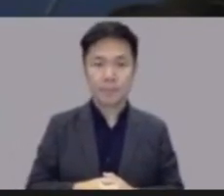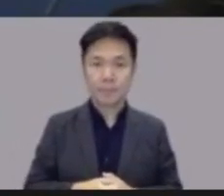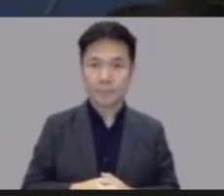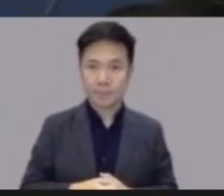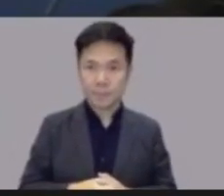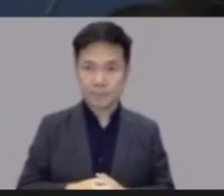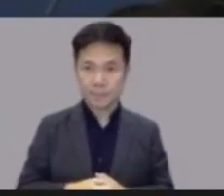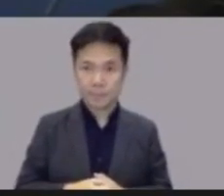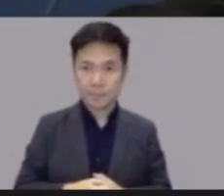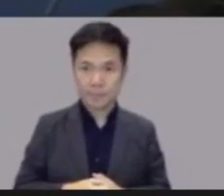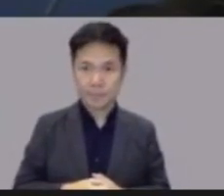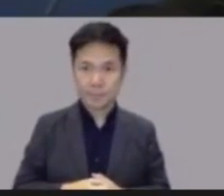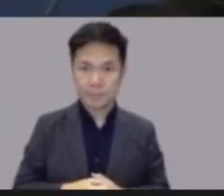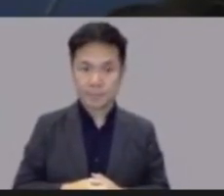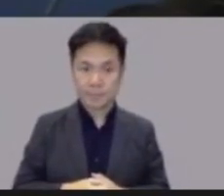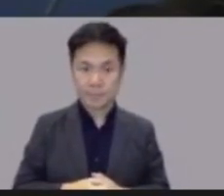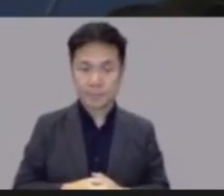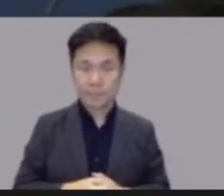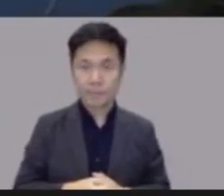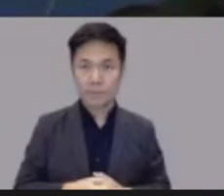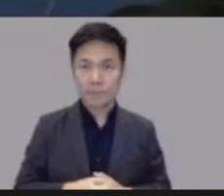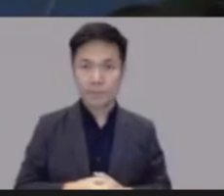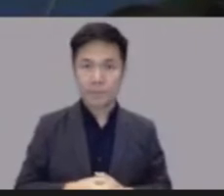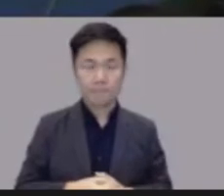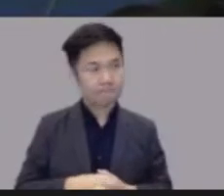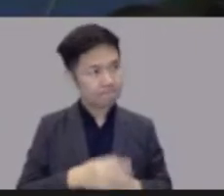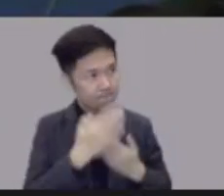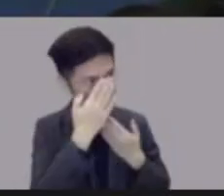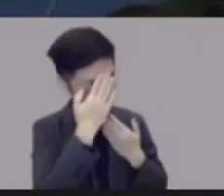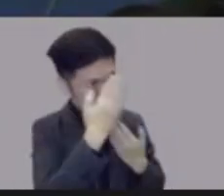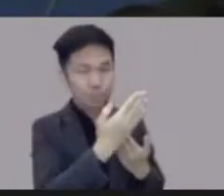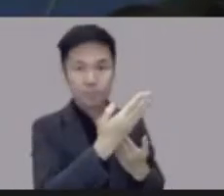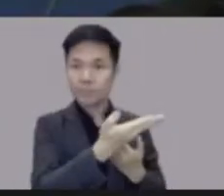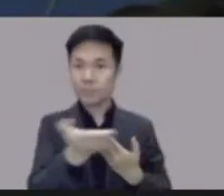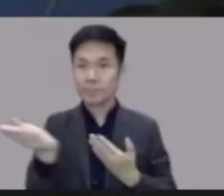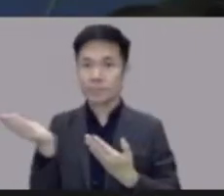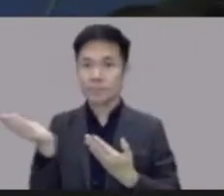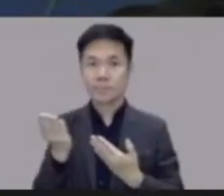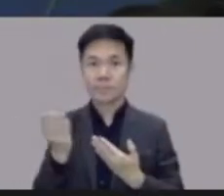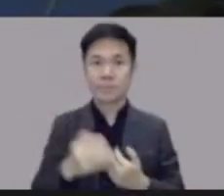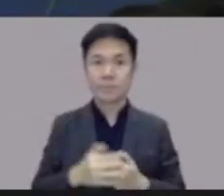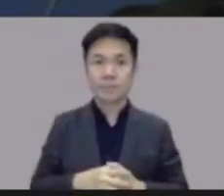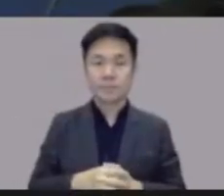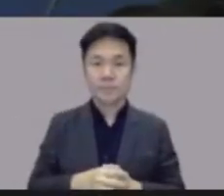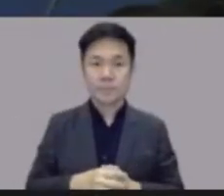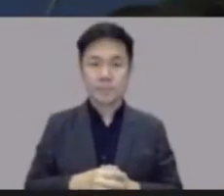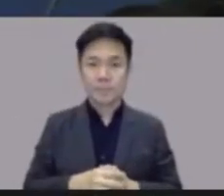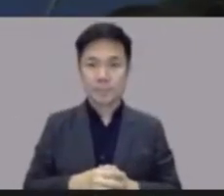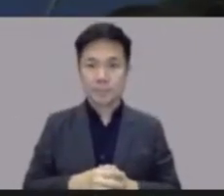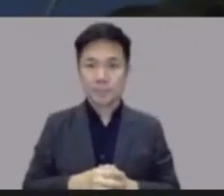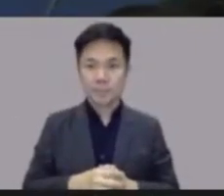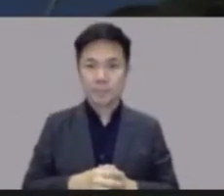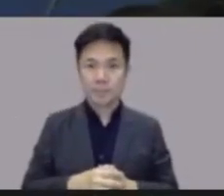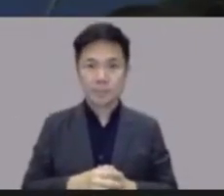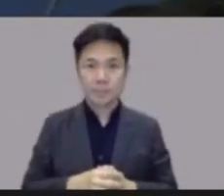Mr chairman distinguished delegates as you know